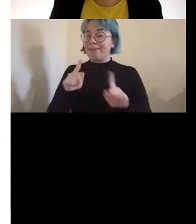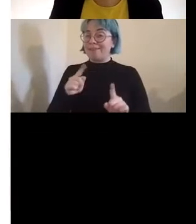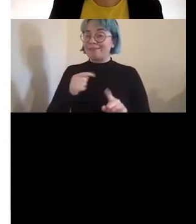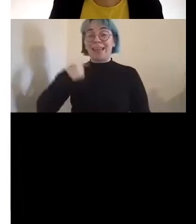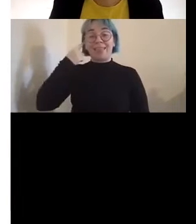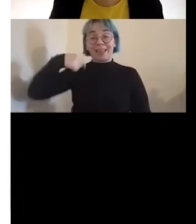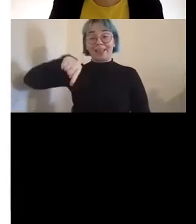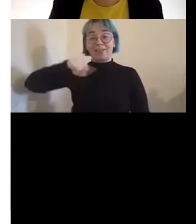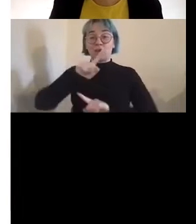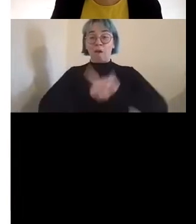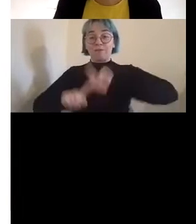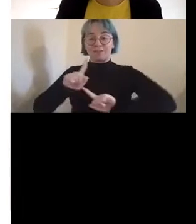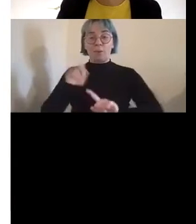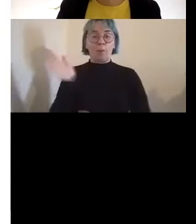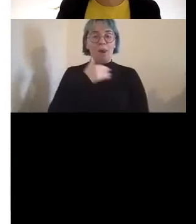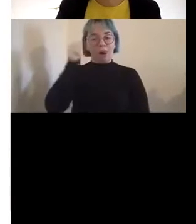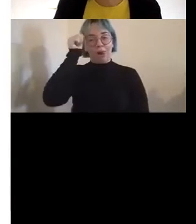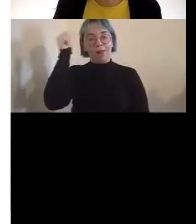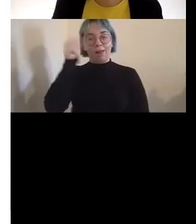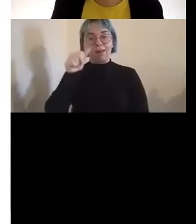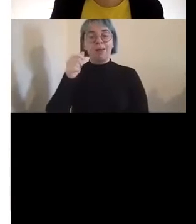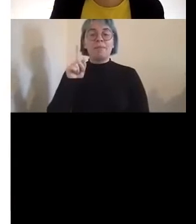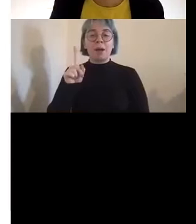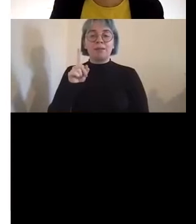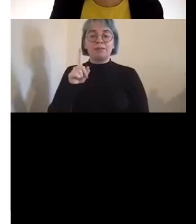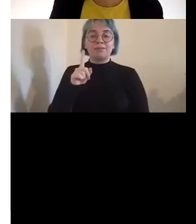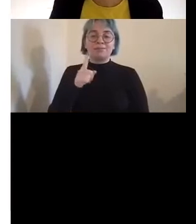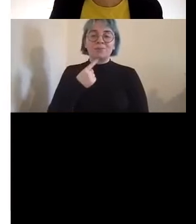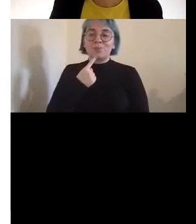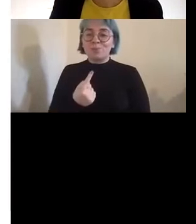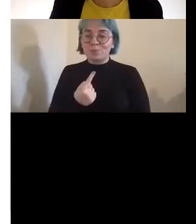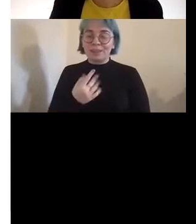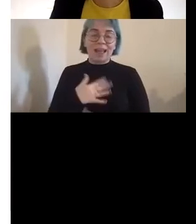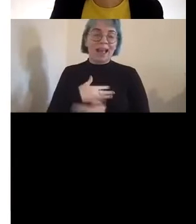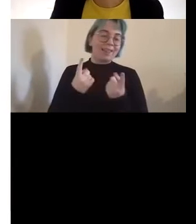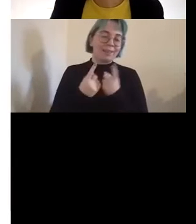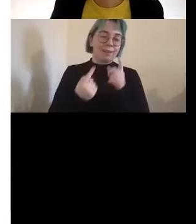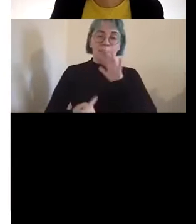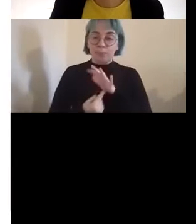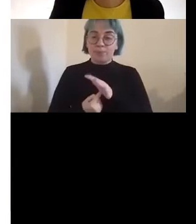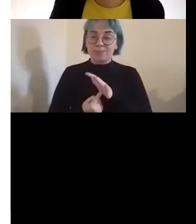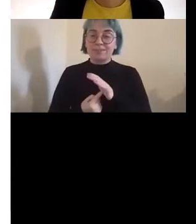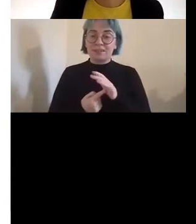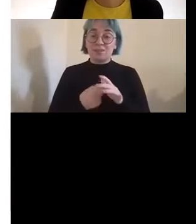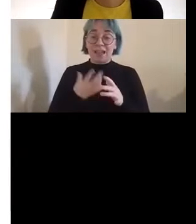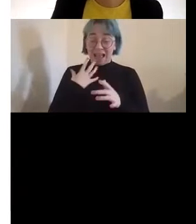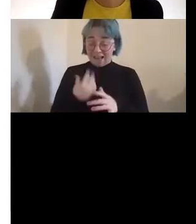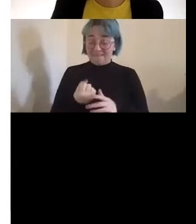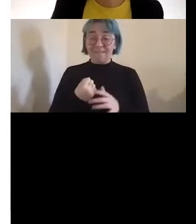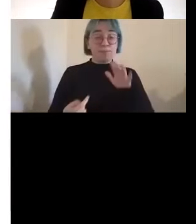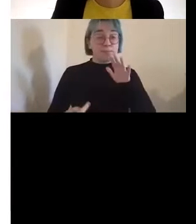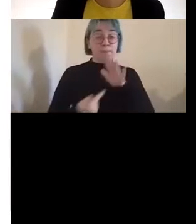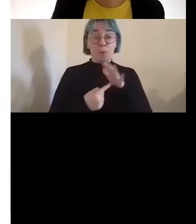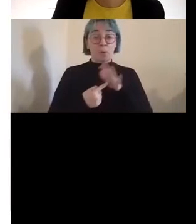conference are very familiar with this, but just not to omit anything important. We have very important guiding